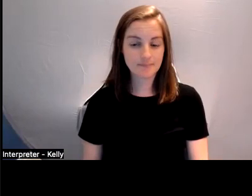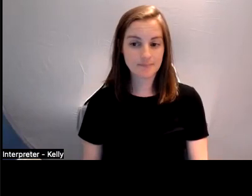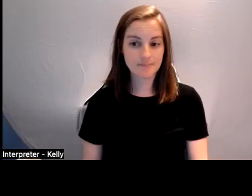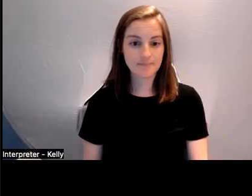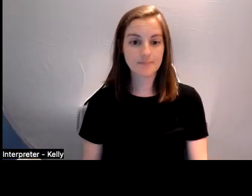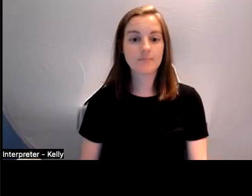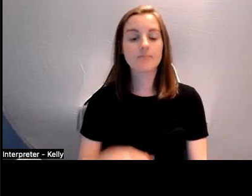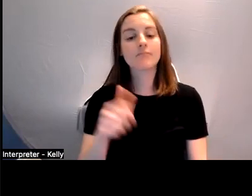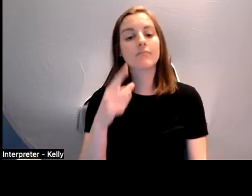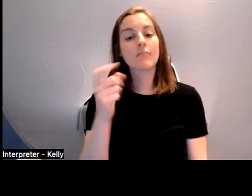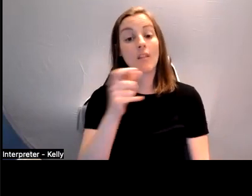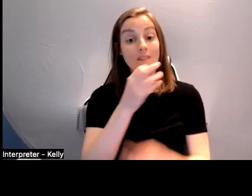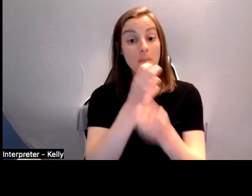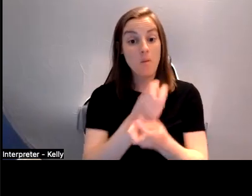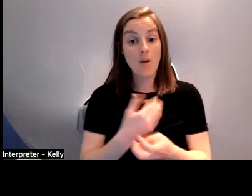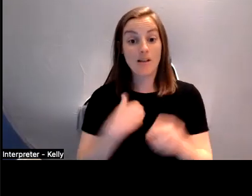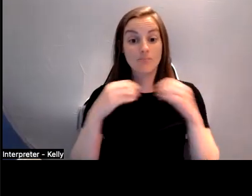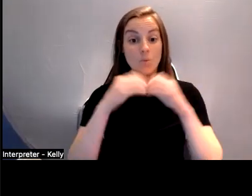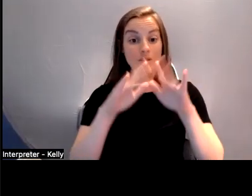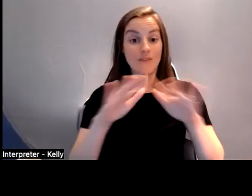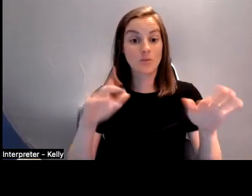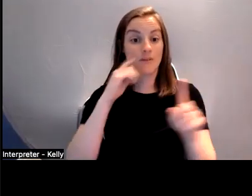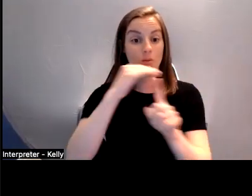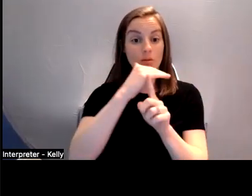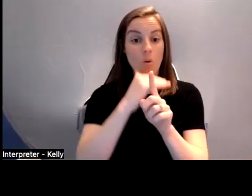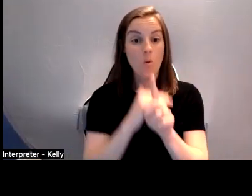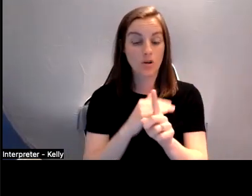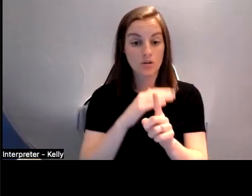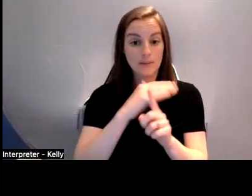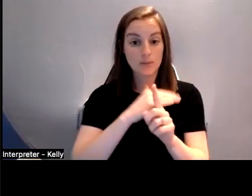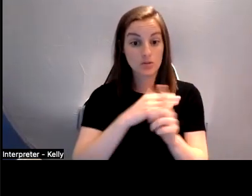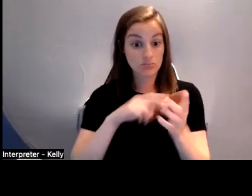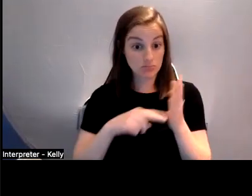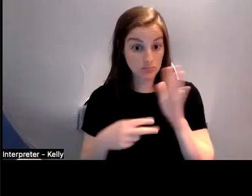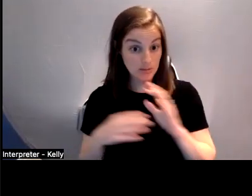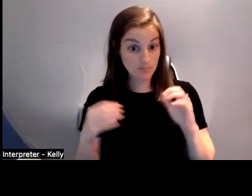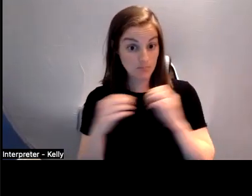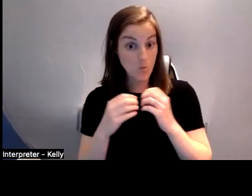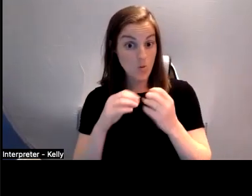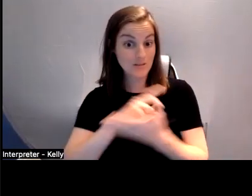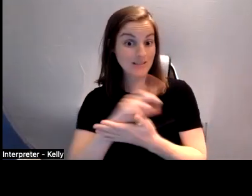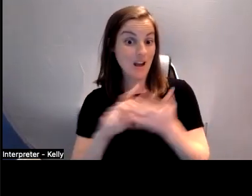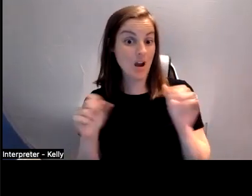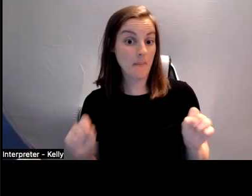Another question is, if a backbone has more diversity at lower temperatures, could that mean it is more designable?